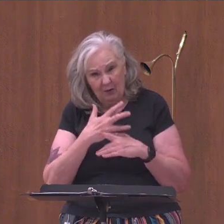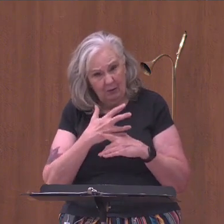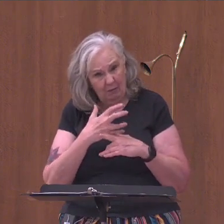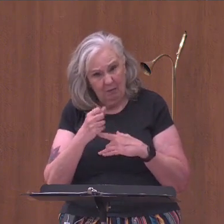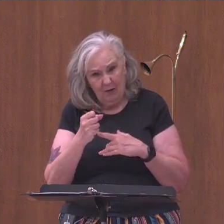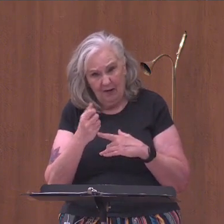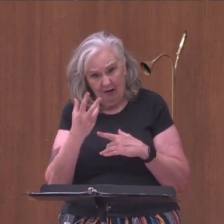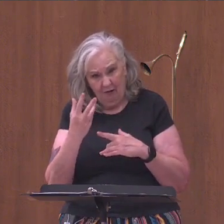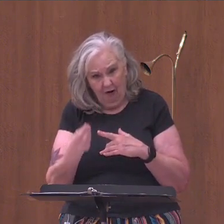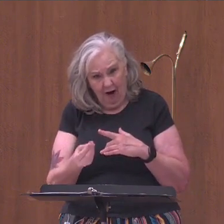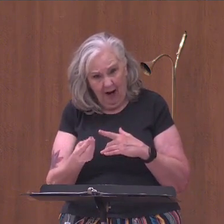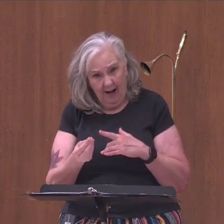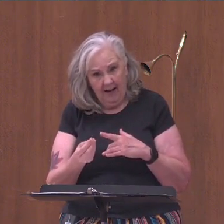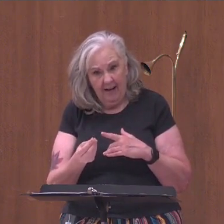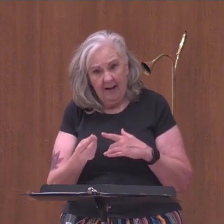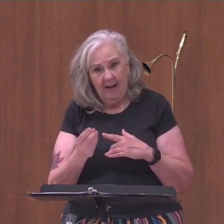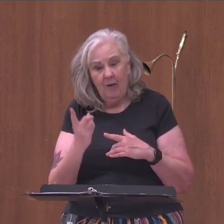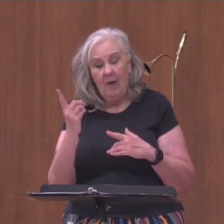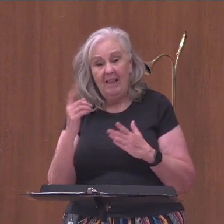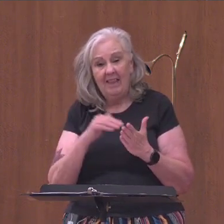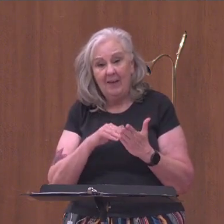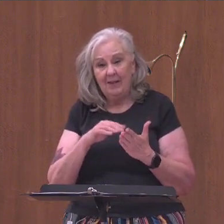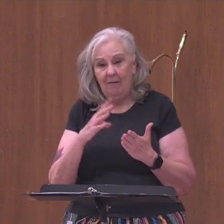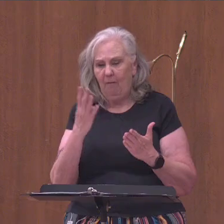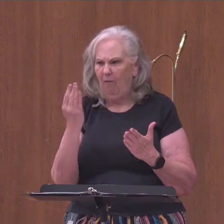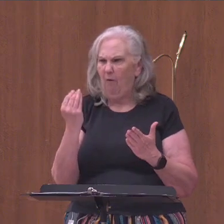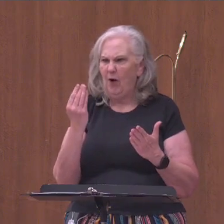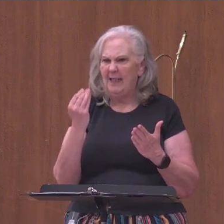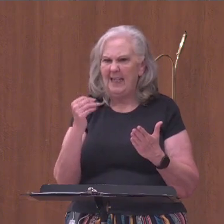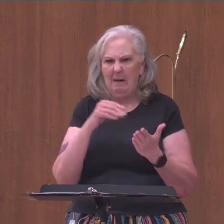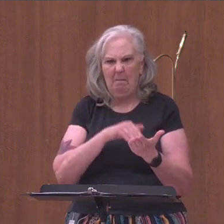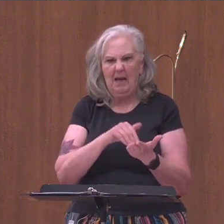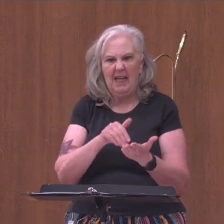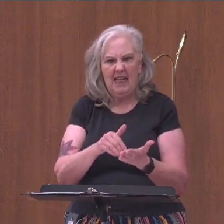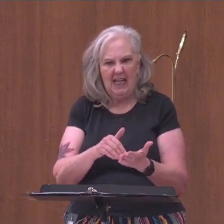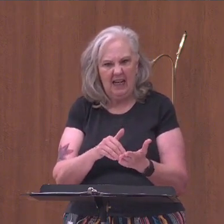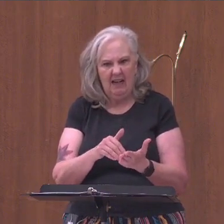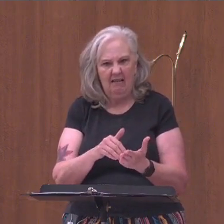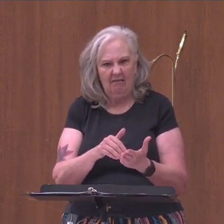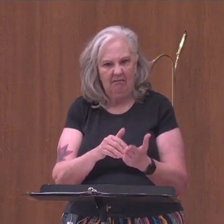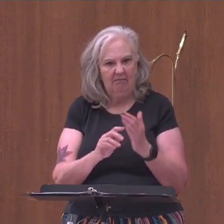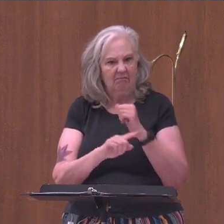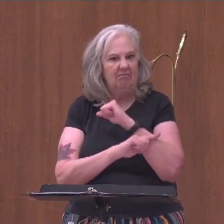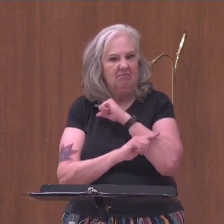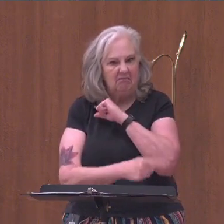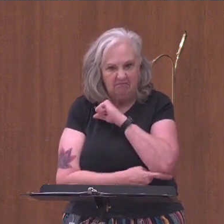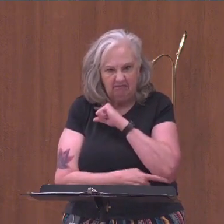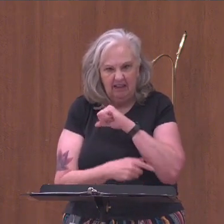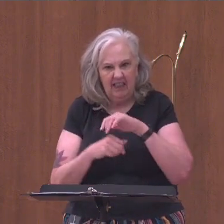roughly 14 million tons of plastic make their way into the oceans each year.